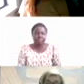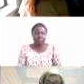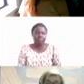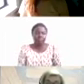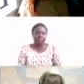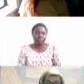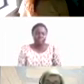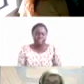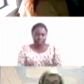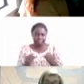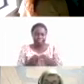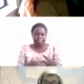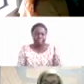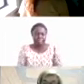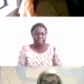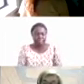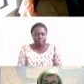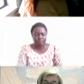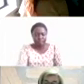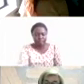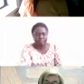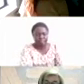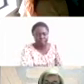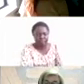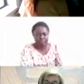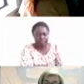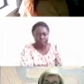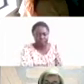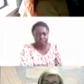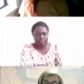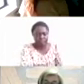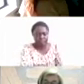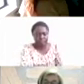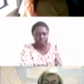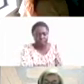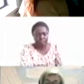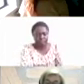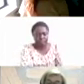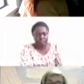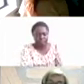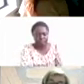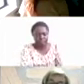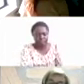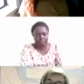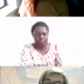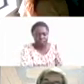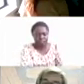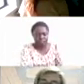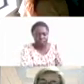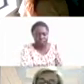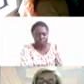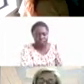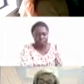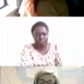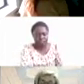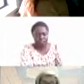wants to use these services, they can't communicate. And this is true for people who cannot